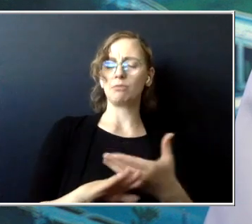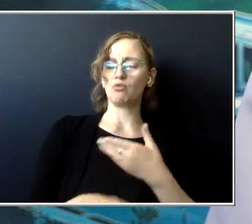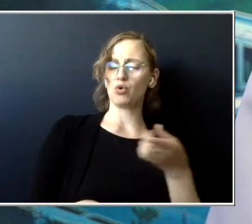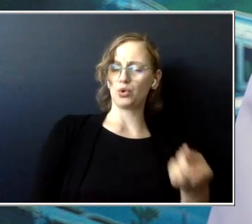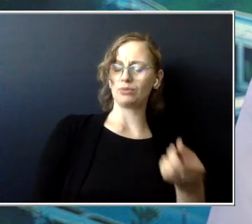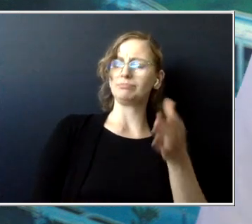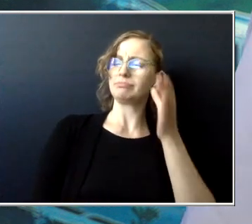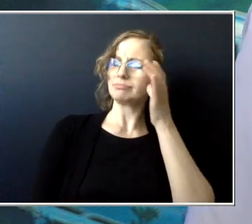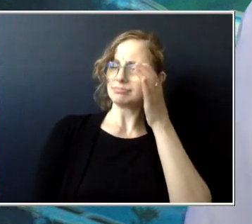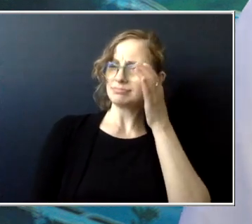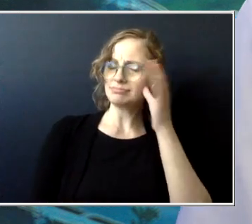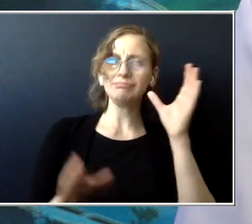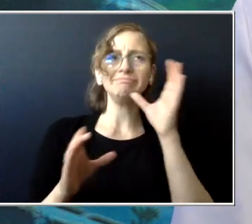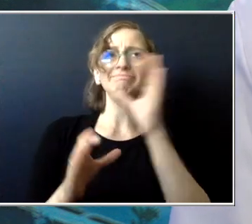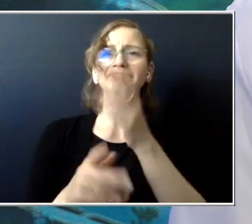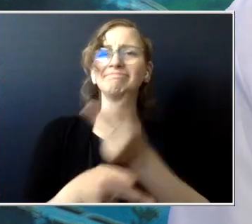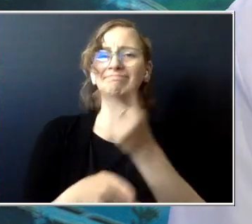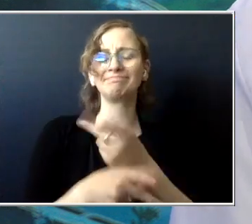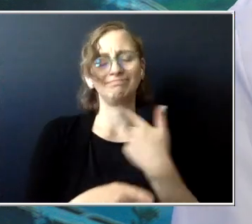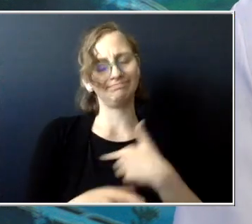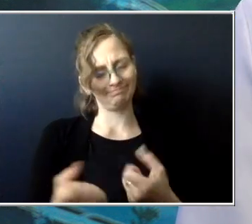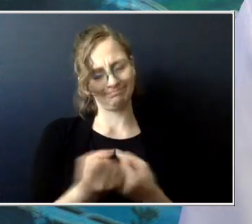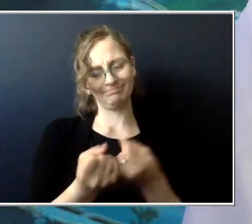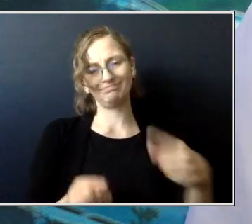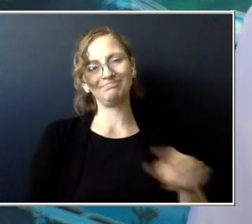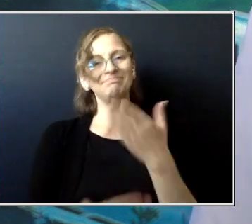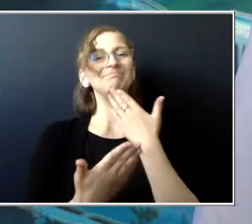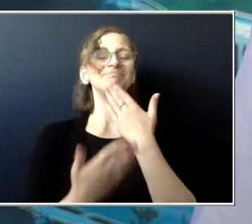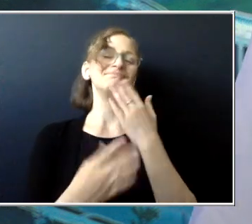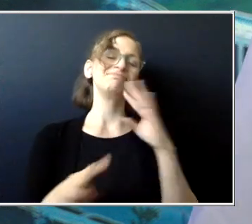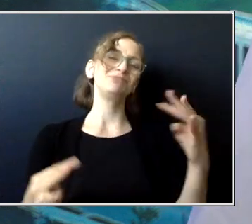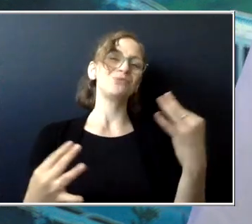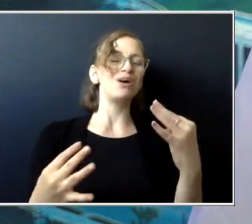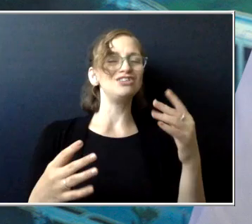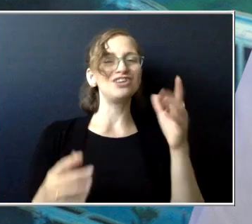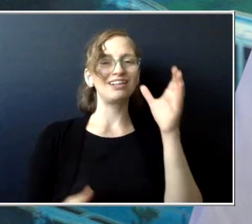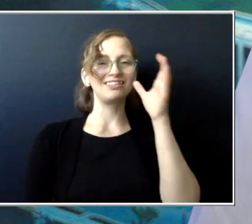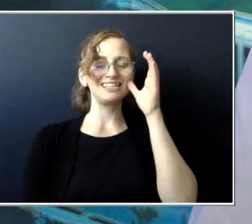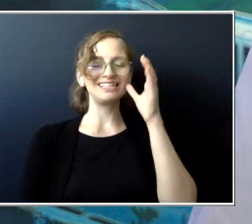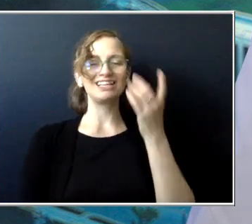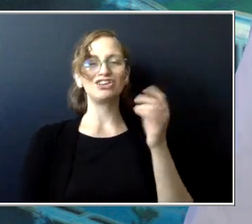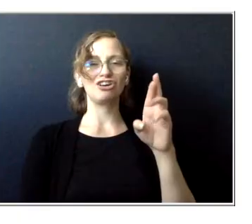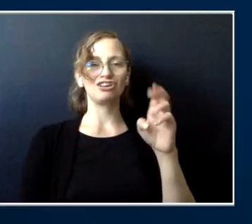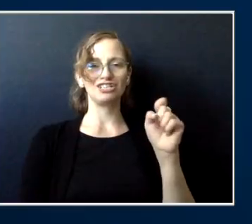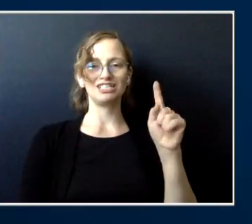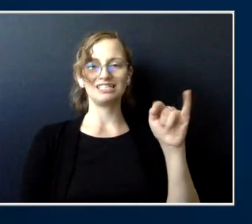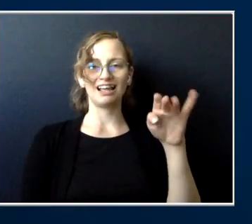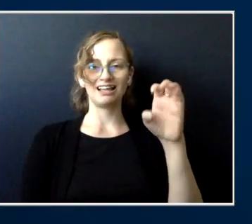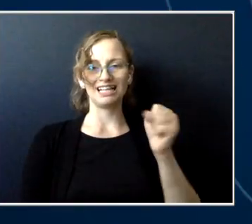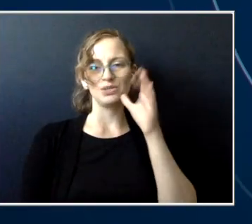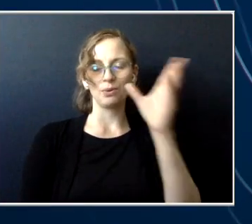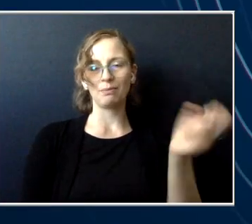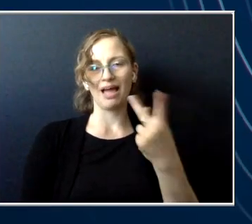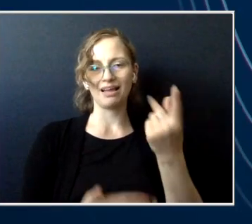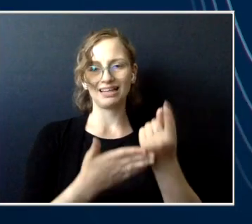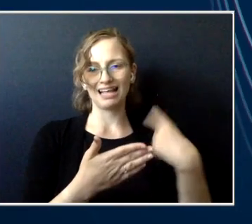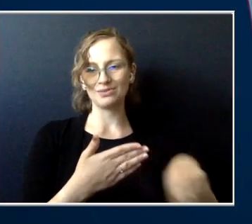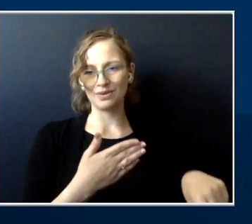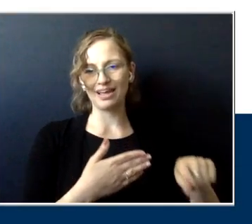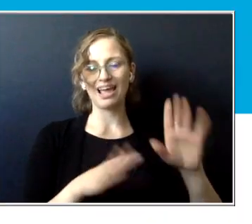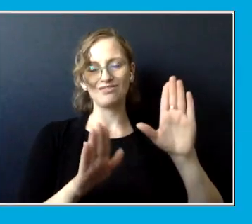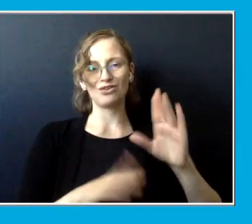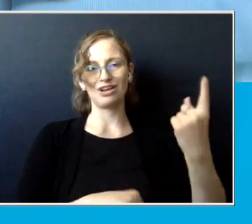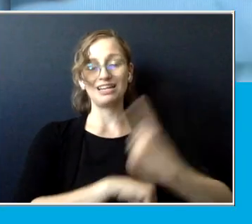here for you. Thanks everyone for watching and listening. Dr. Stites will be back next week. Have a great day. Coming up Friday on the Morning